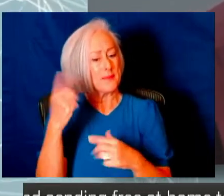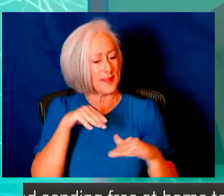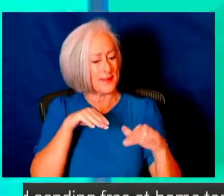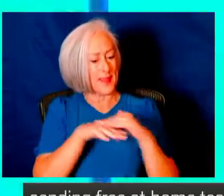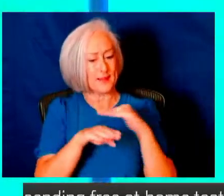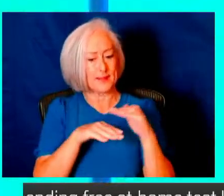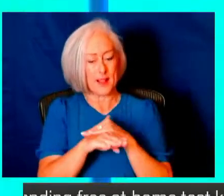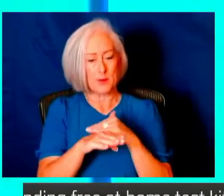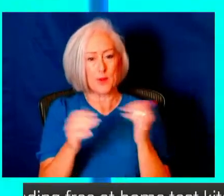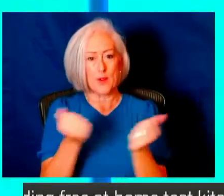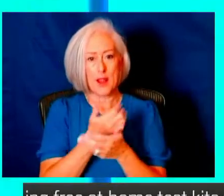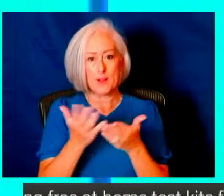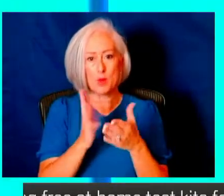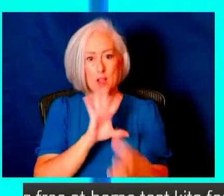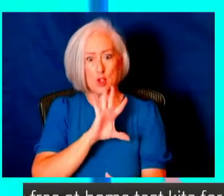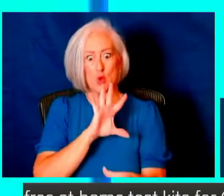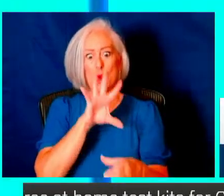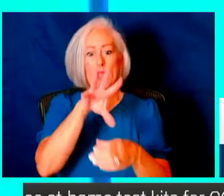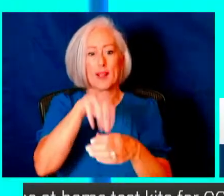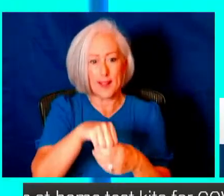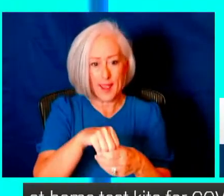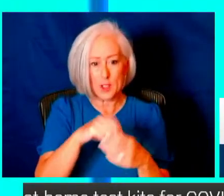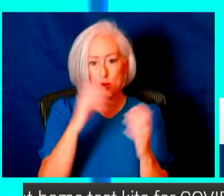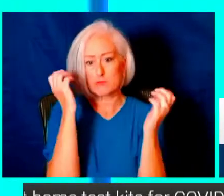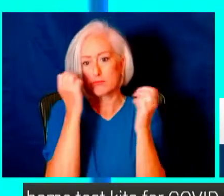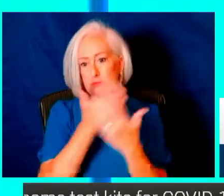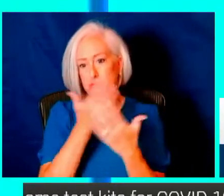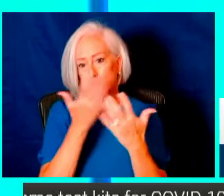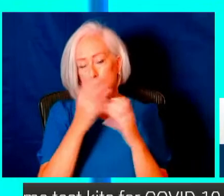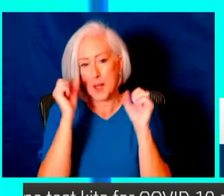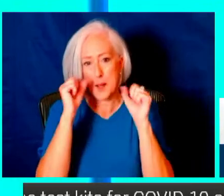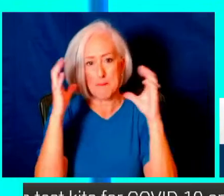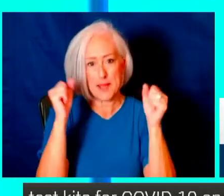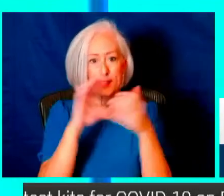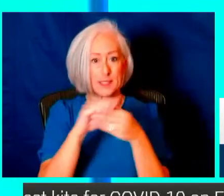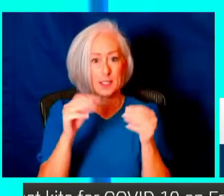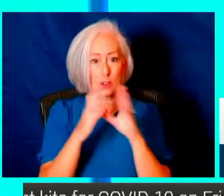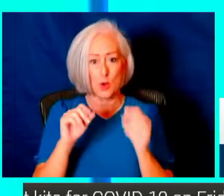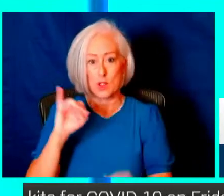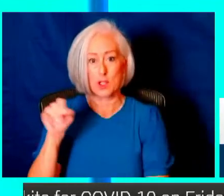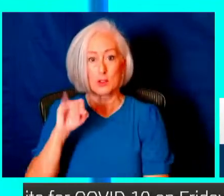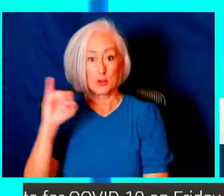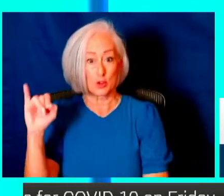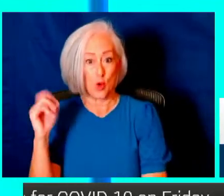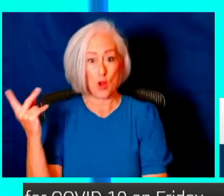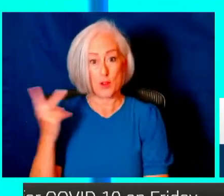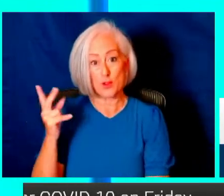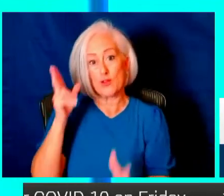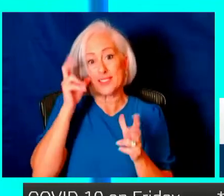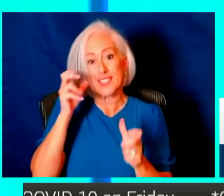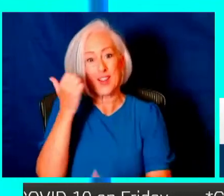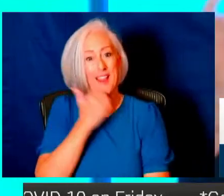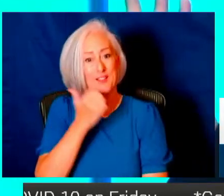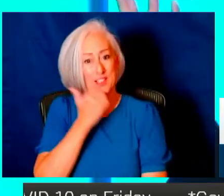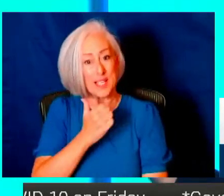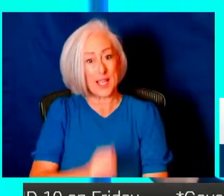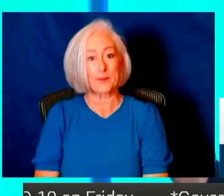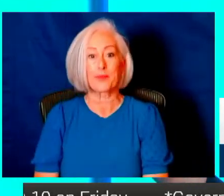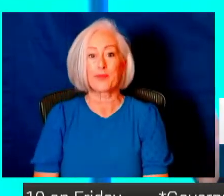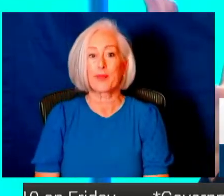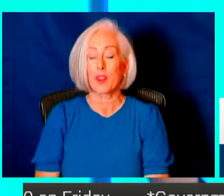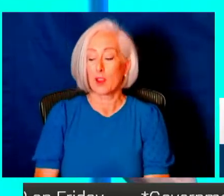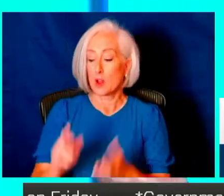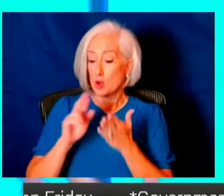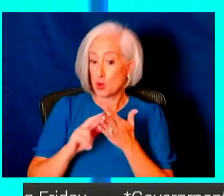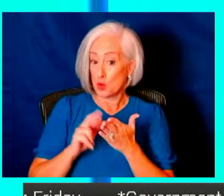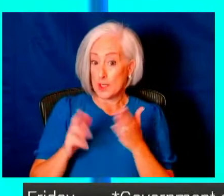to engage with these incredible stories that Joy and I get to hear every day. As researchers, and as people